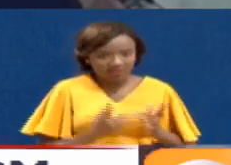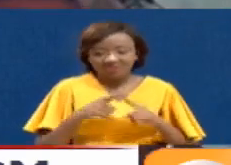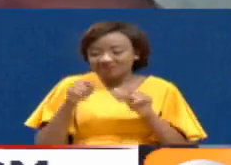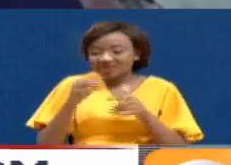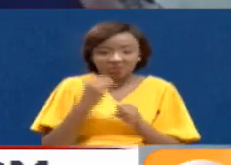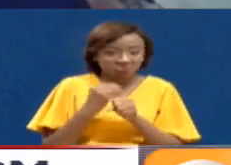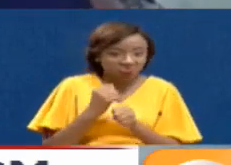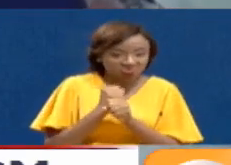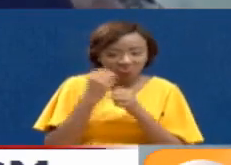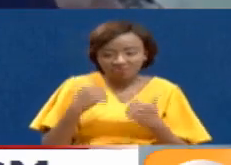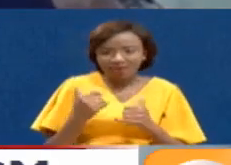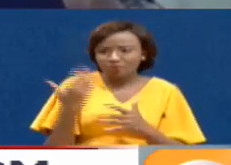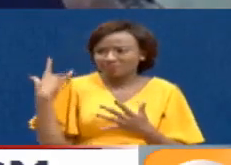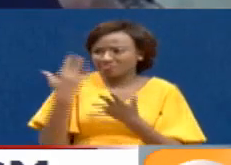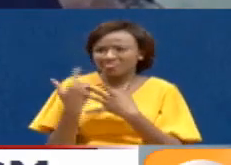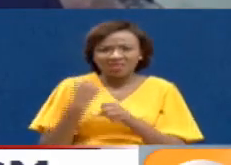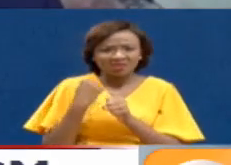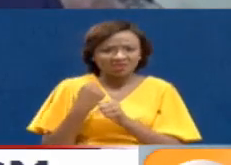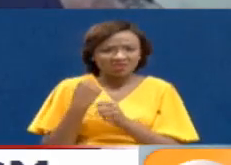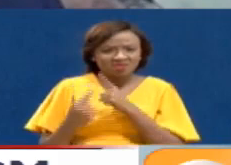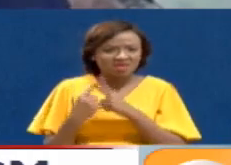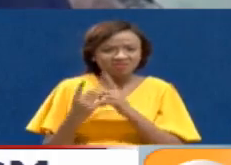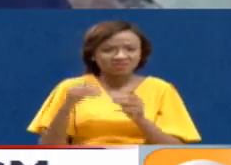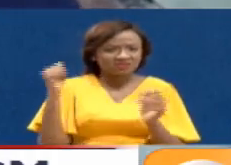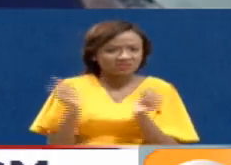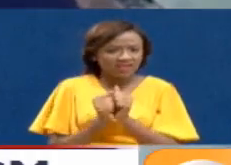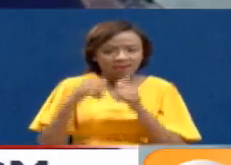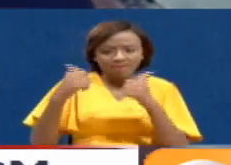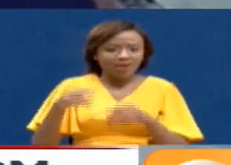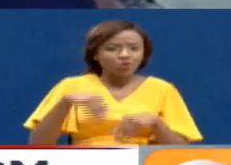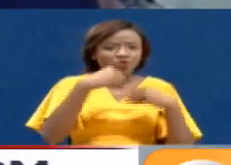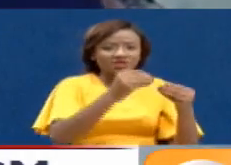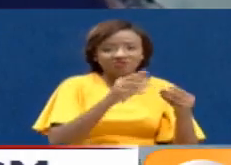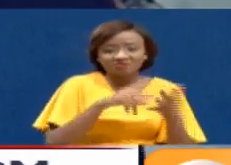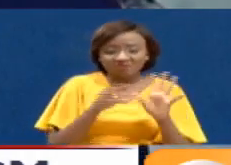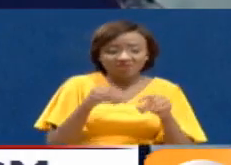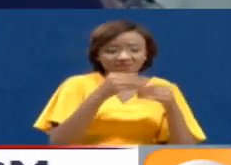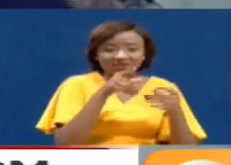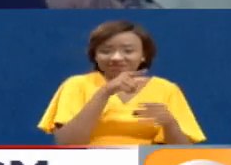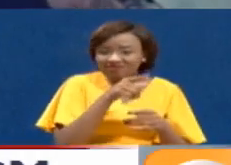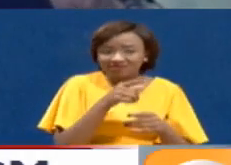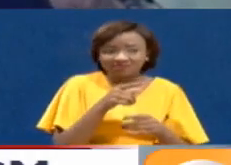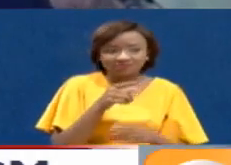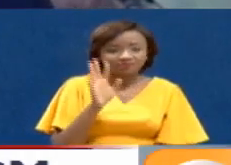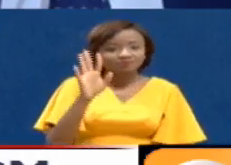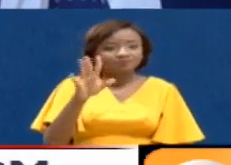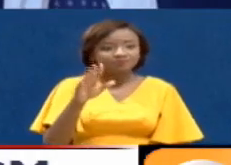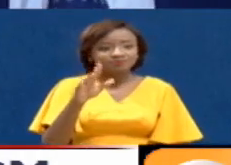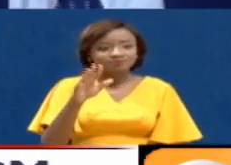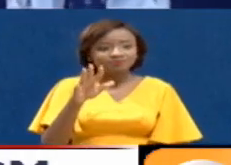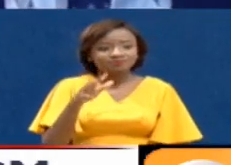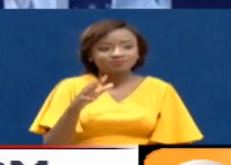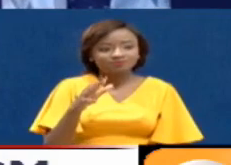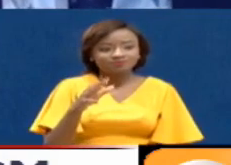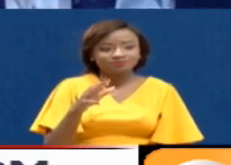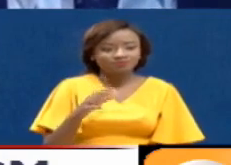they have not provided over the last 10 years is sufficient to cover the emergency requirements for now. Dr. Kitui, those are some